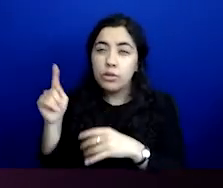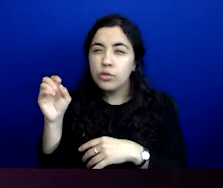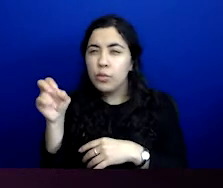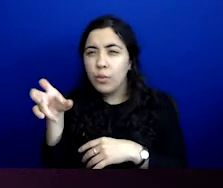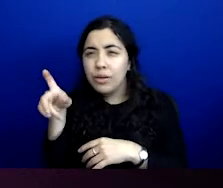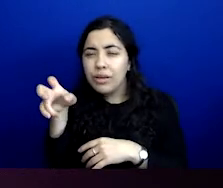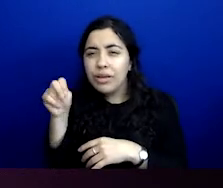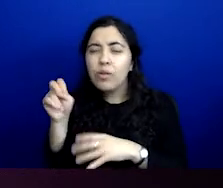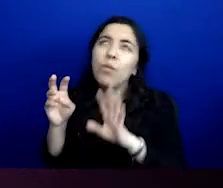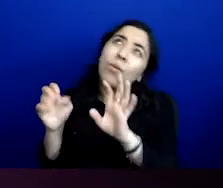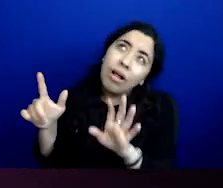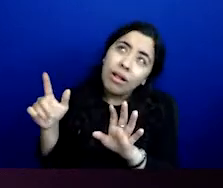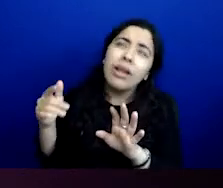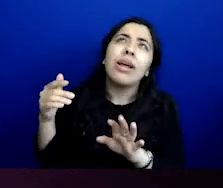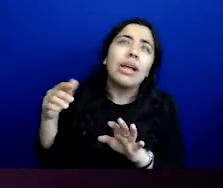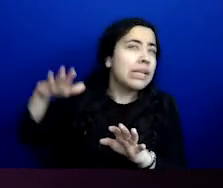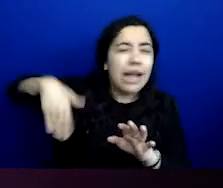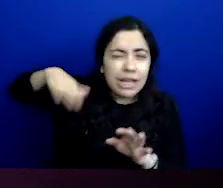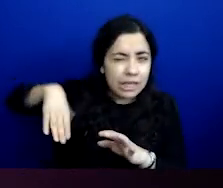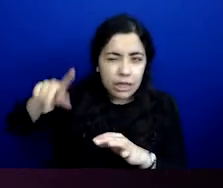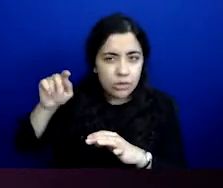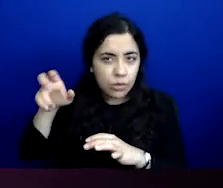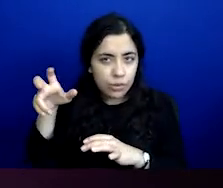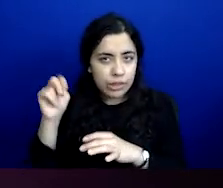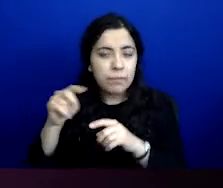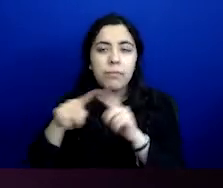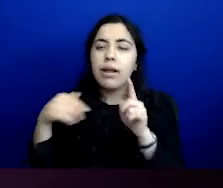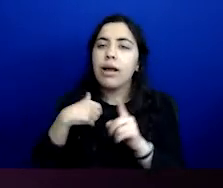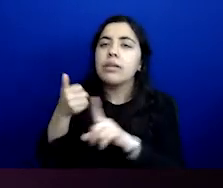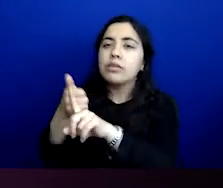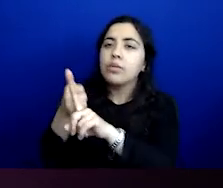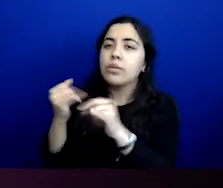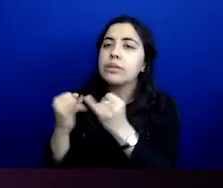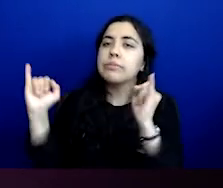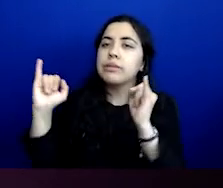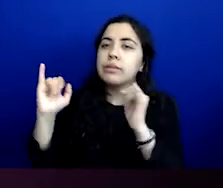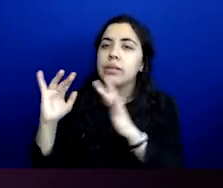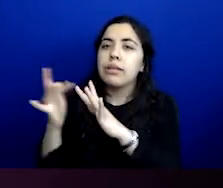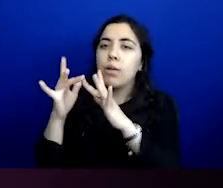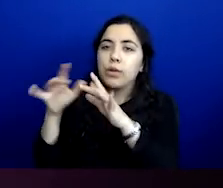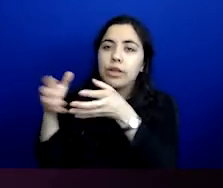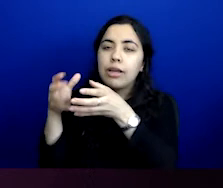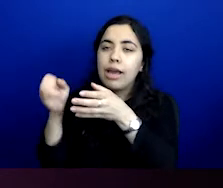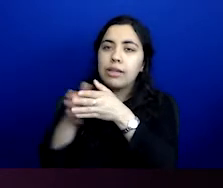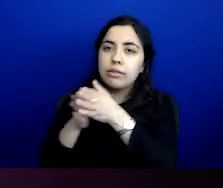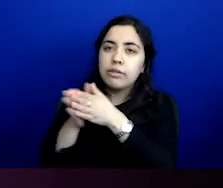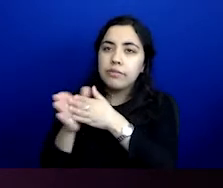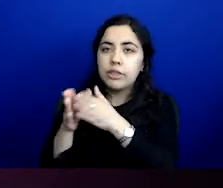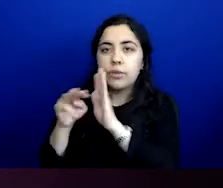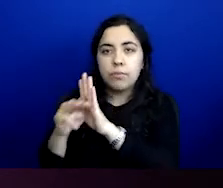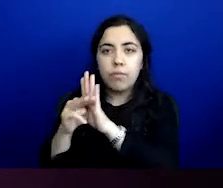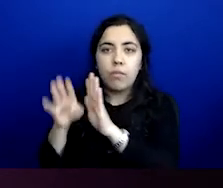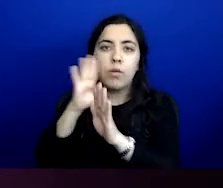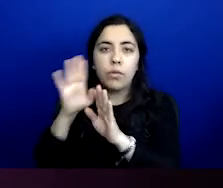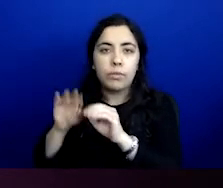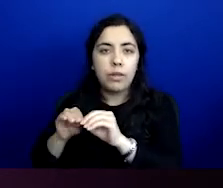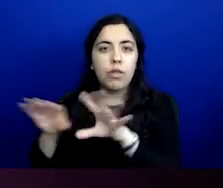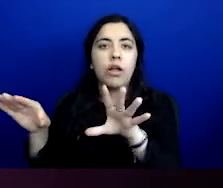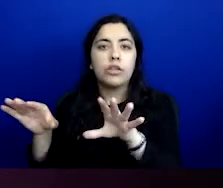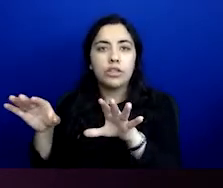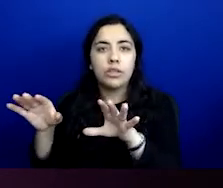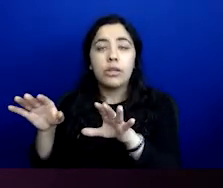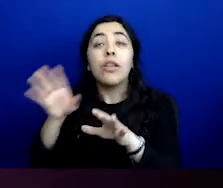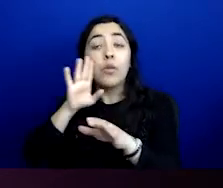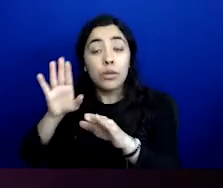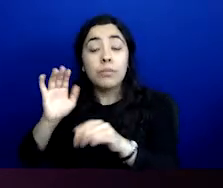token, and well, actually, it doesn't have a token yet, but it has its own like network and incentivization model that they will be launching a token at the end of the